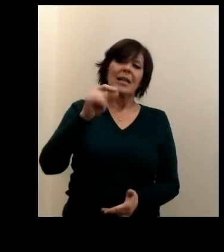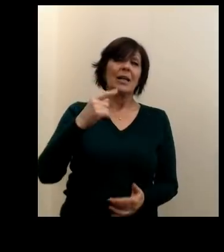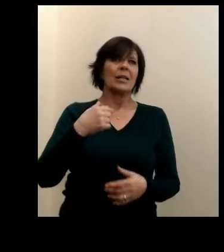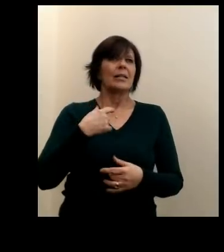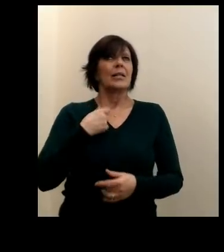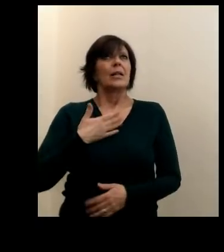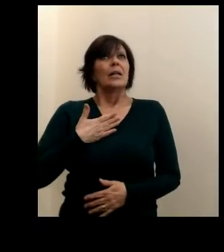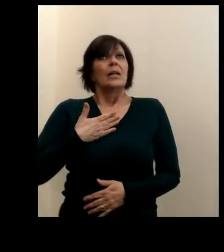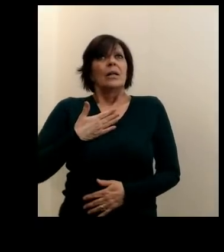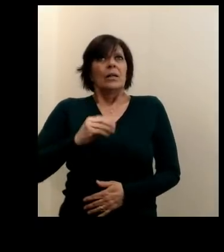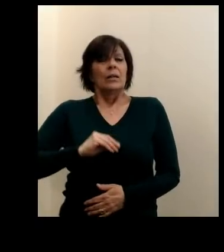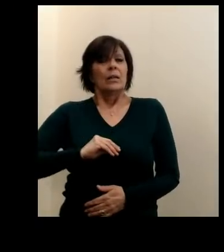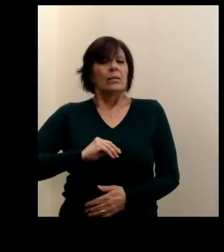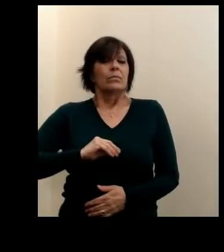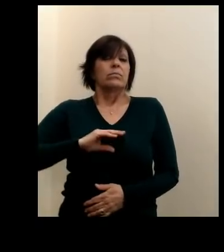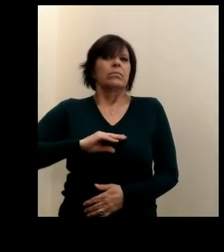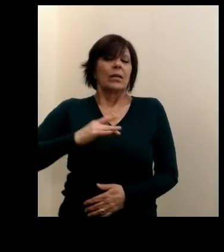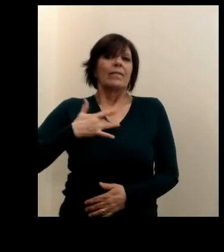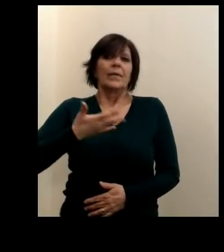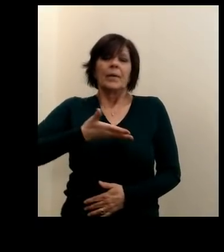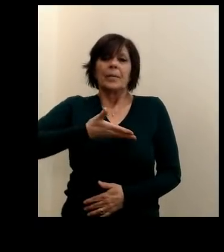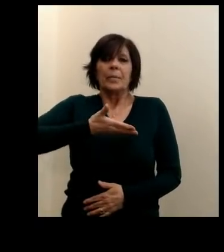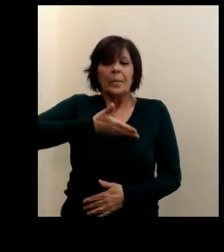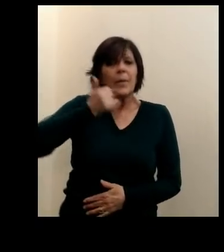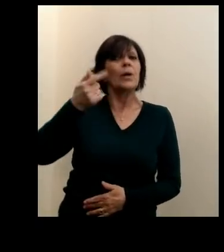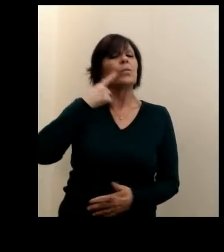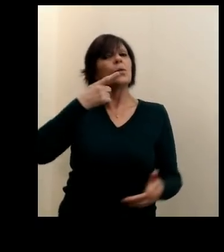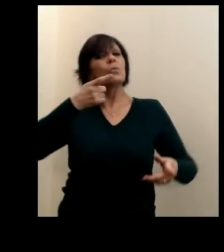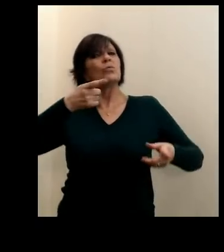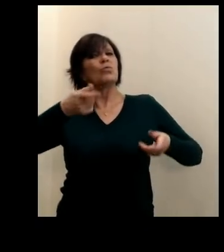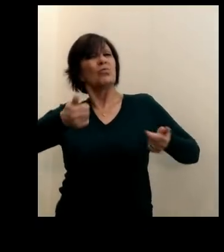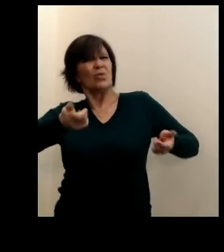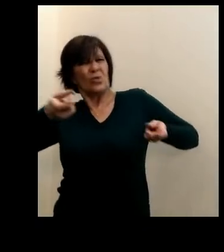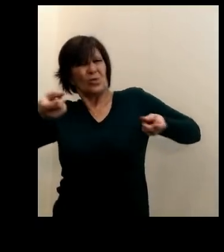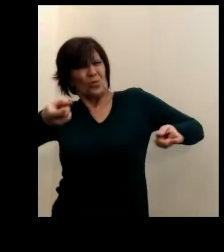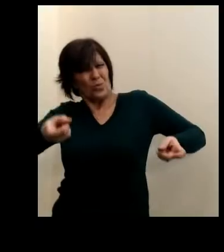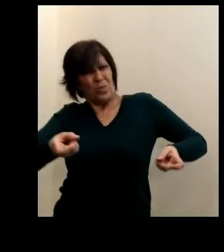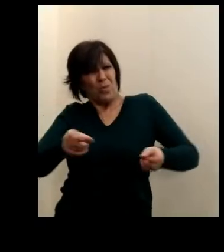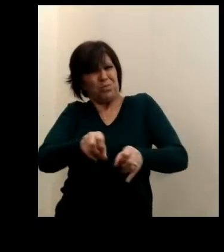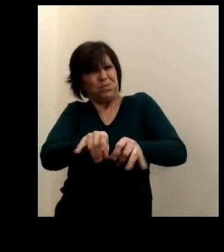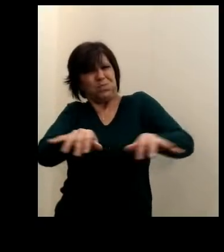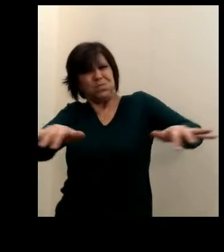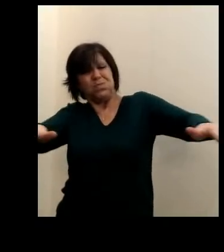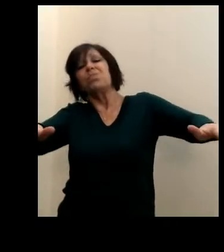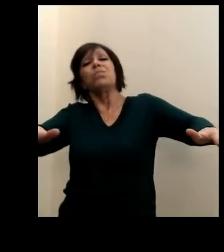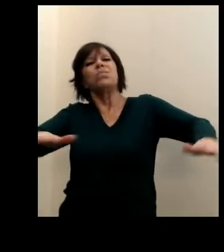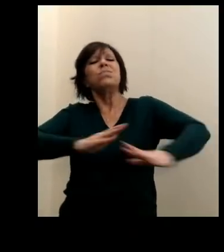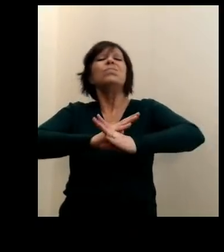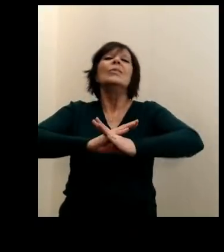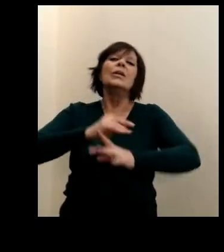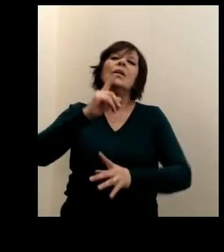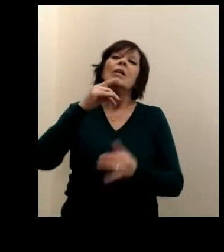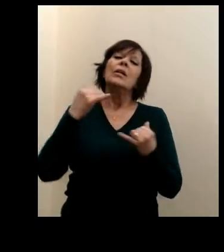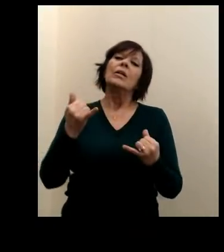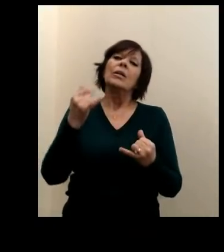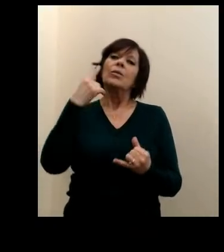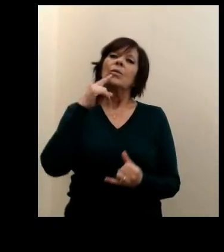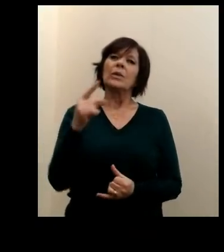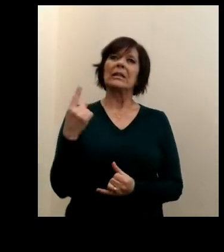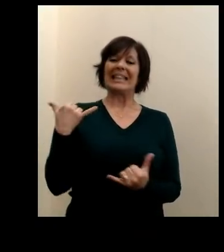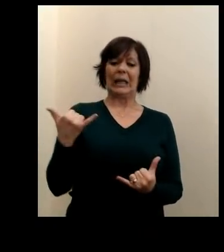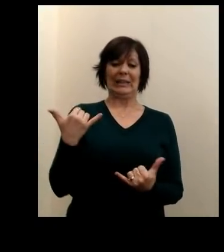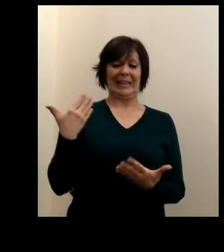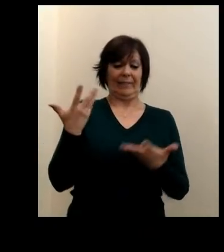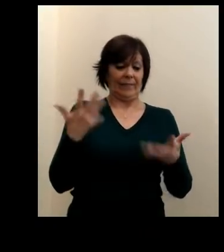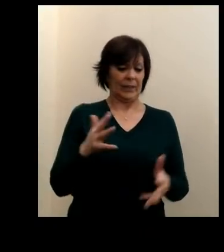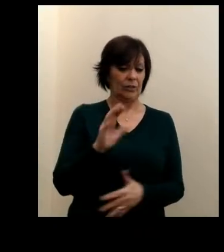bit that we've done a better job of controlling the spread of the coronavirus. We're kind of coming out of what would be considered the Christmas and New